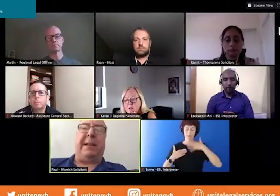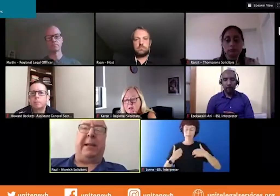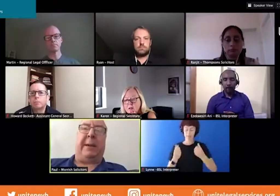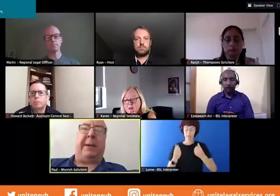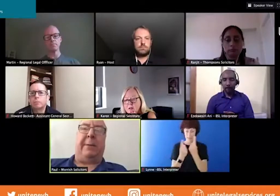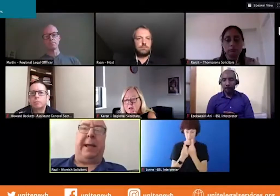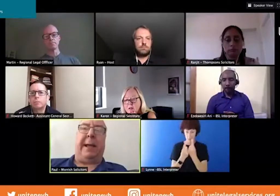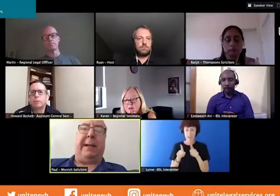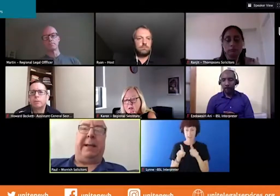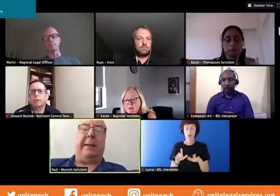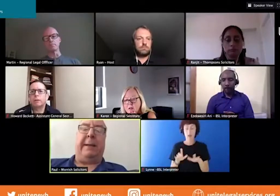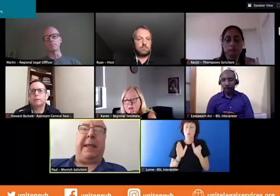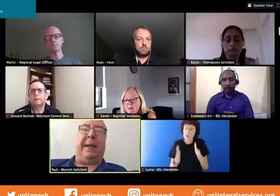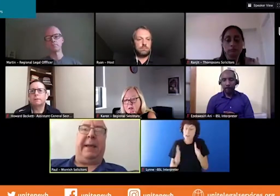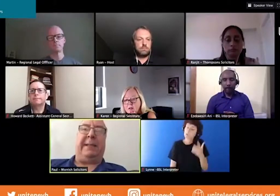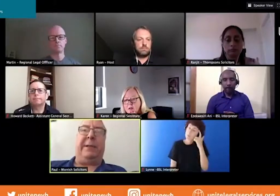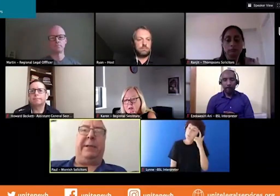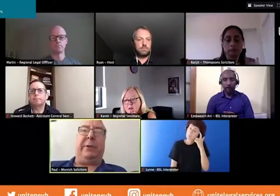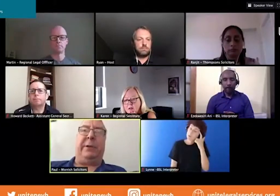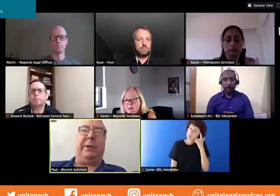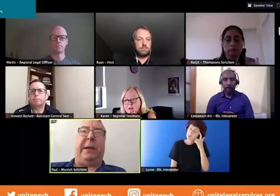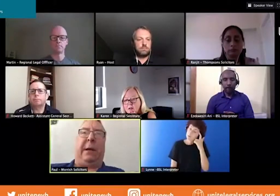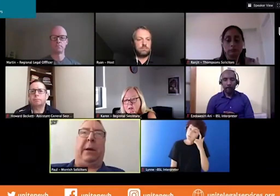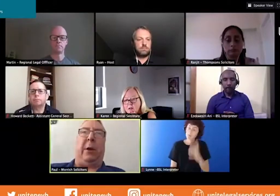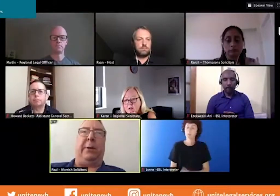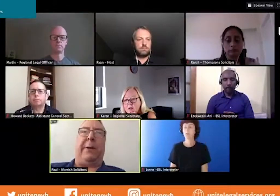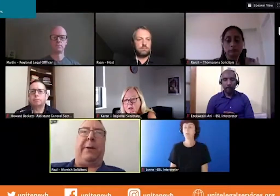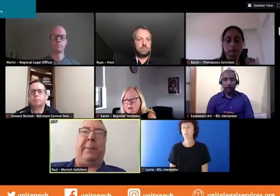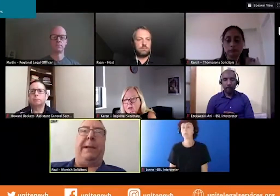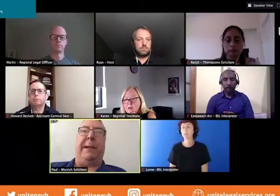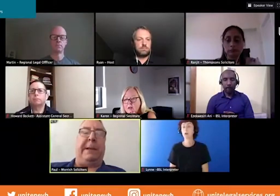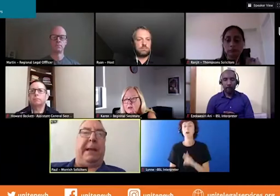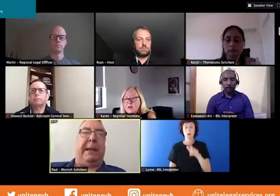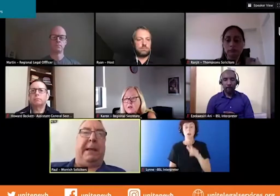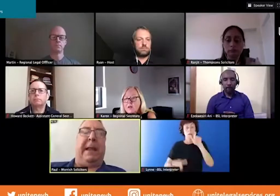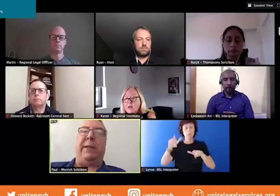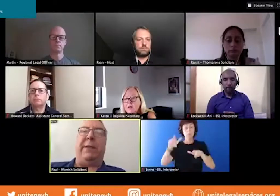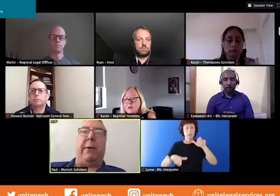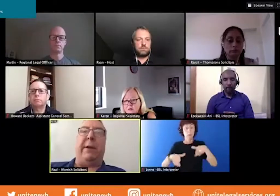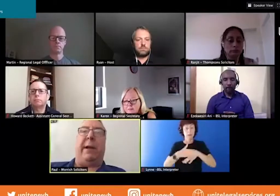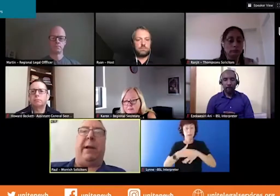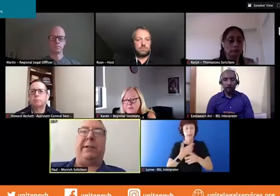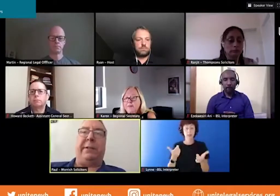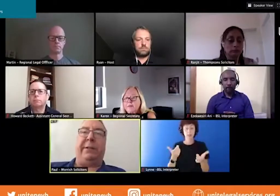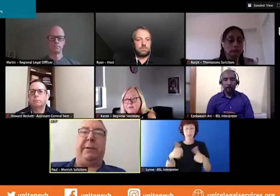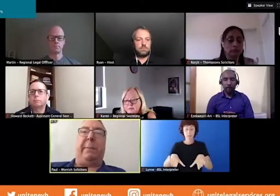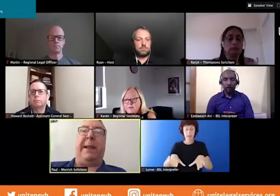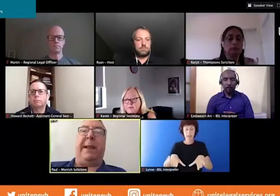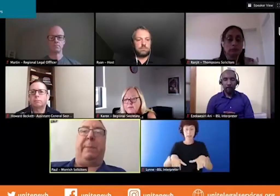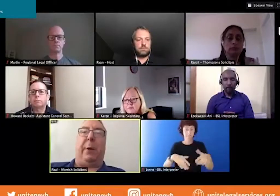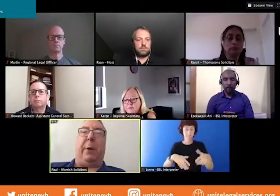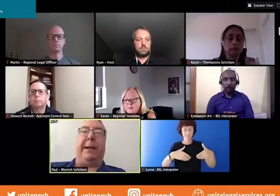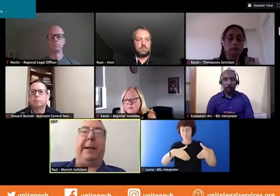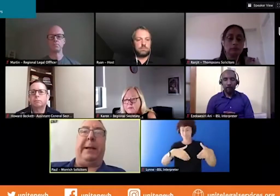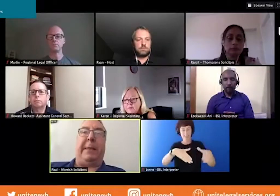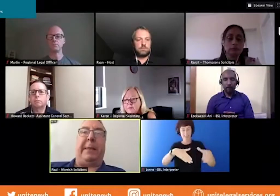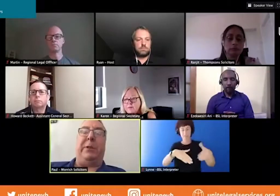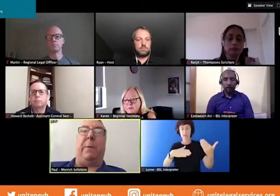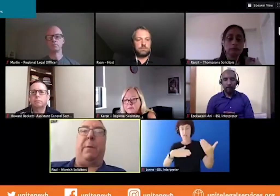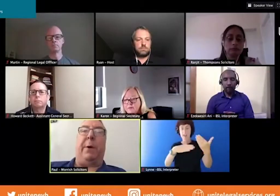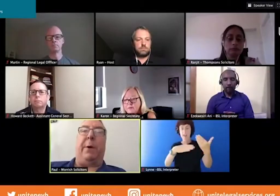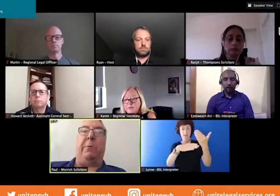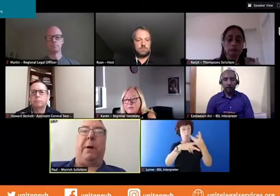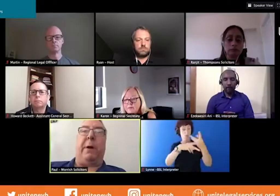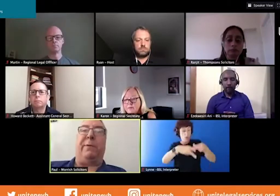think about there is the extent to which people on lockdown have been left to their own devices by an employer to a